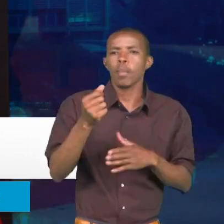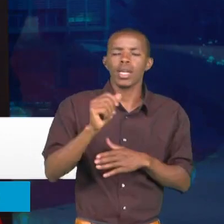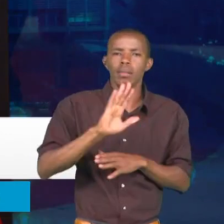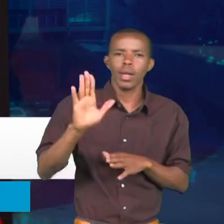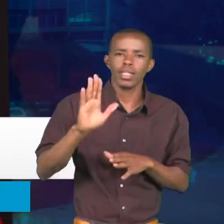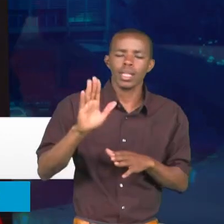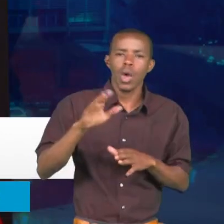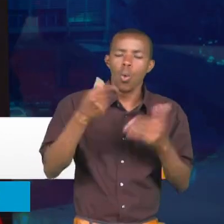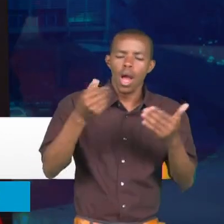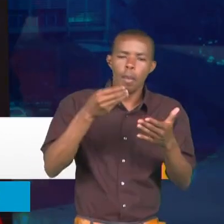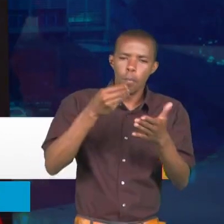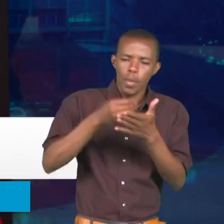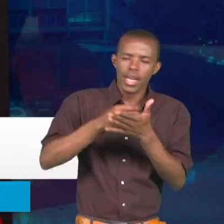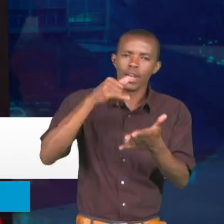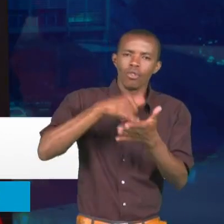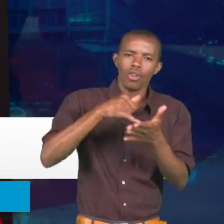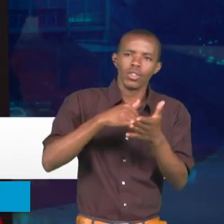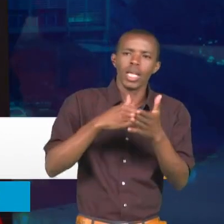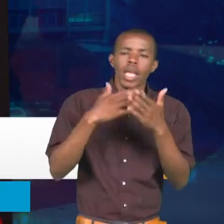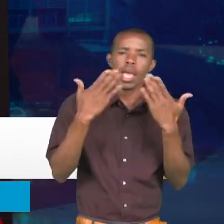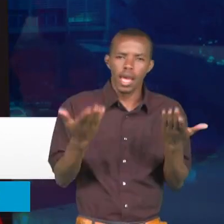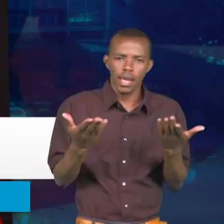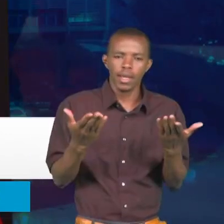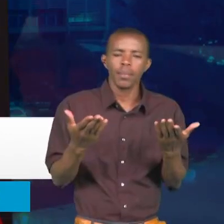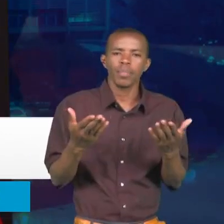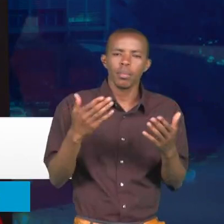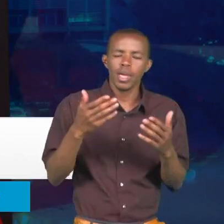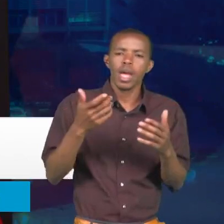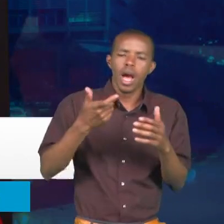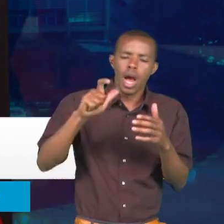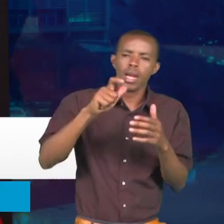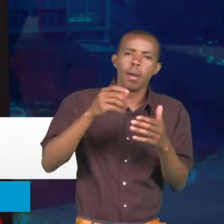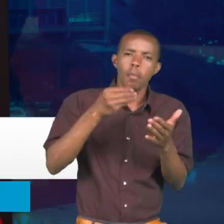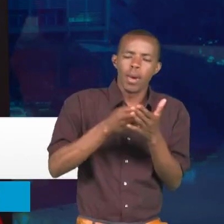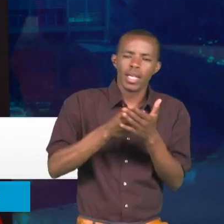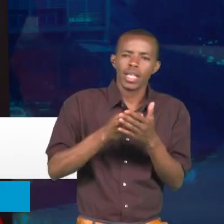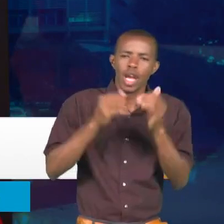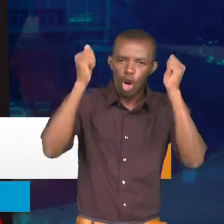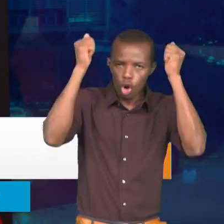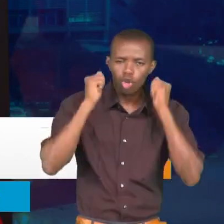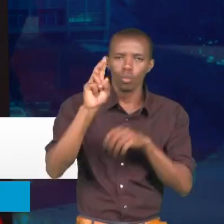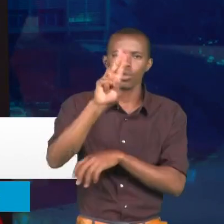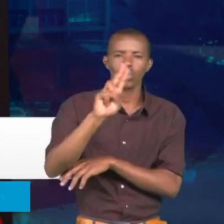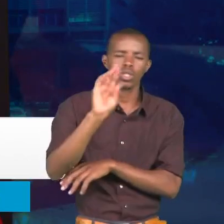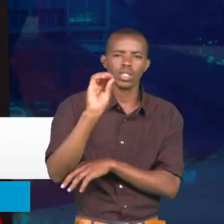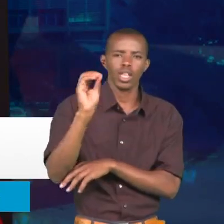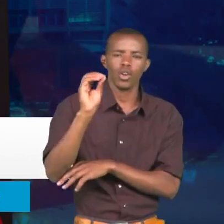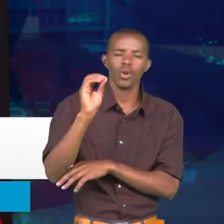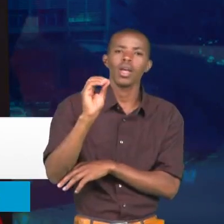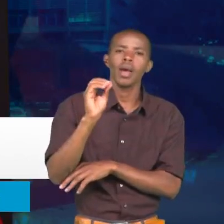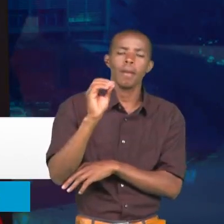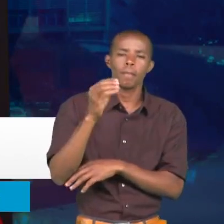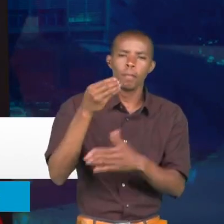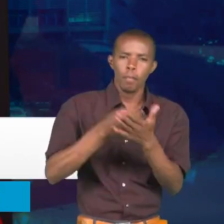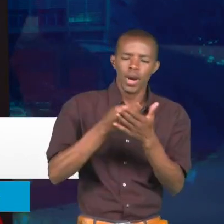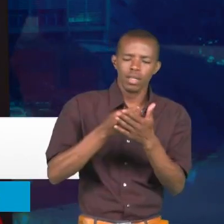money involved, there could be either someone can say, I'll add money, we don't use condom. Mm-hmm. So in terms of transactional sex, where money is exchanging